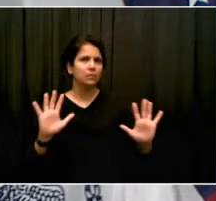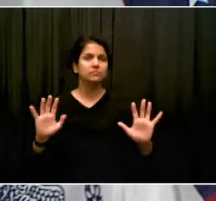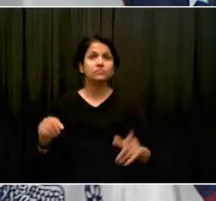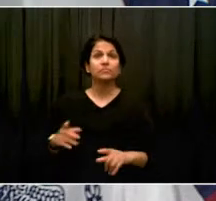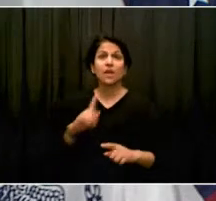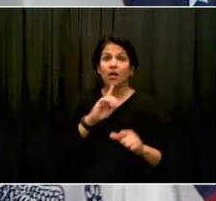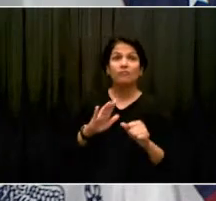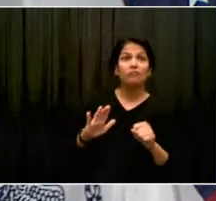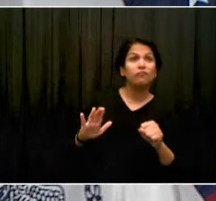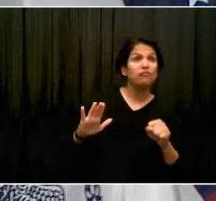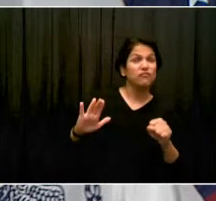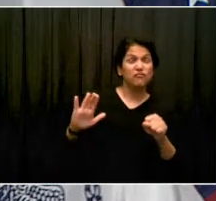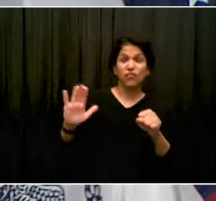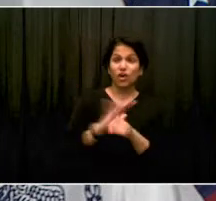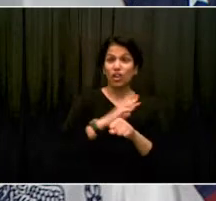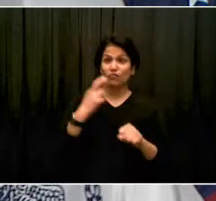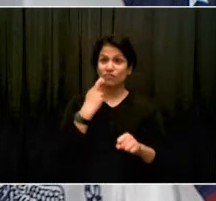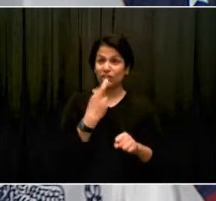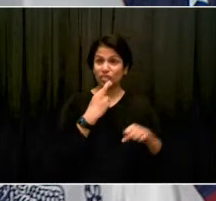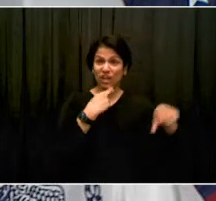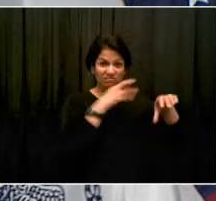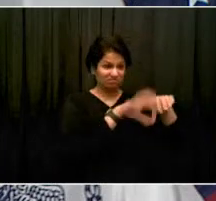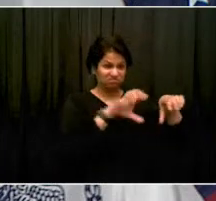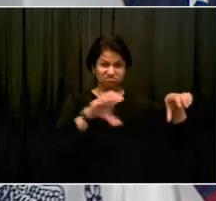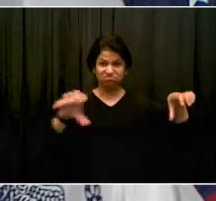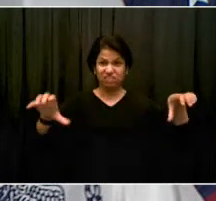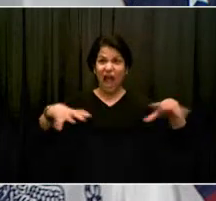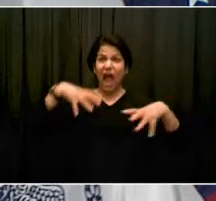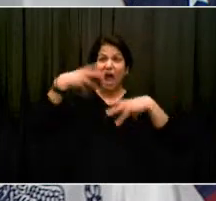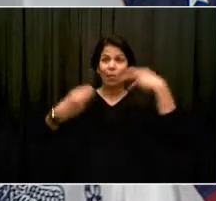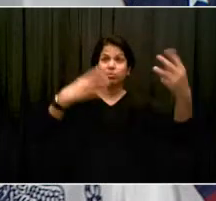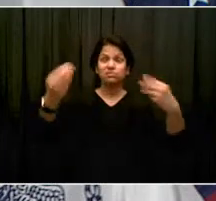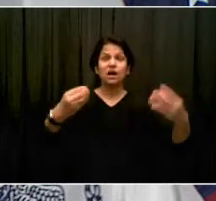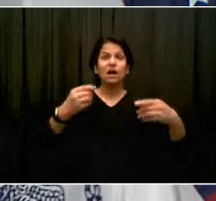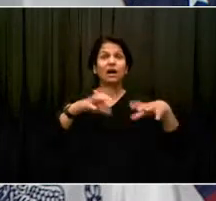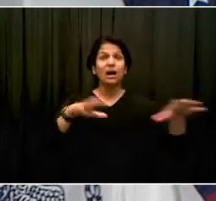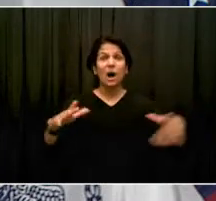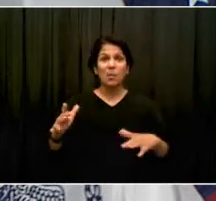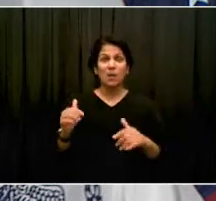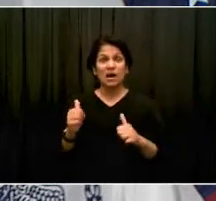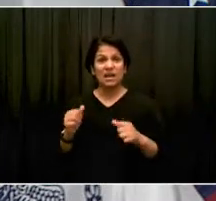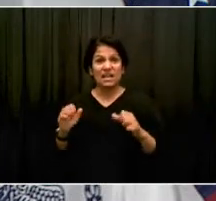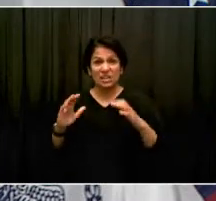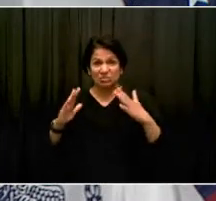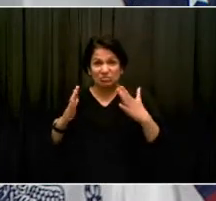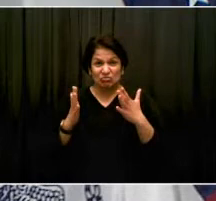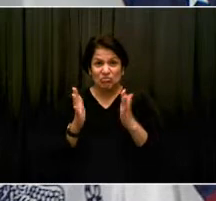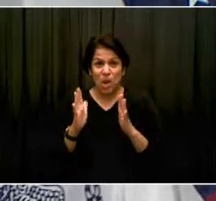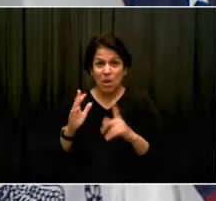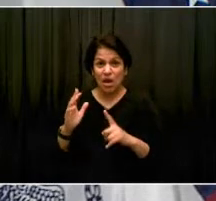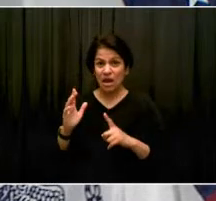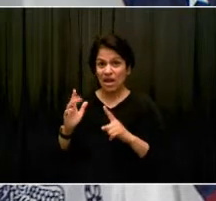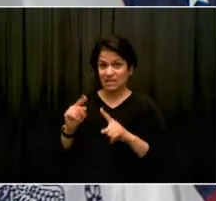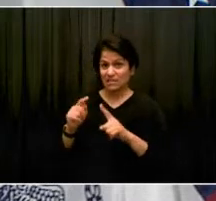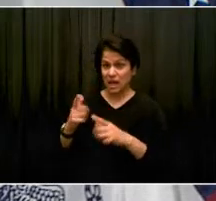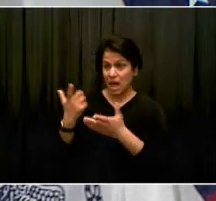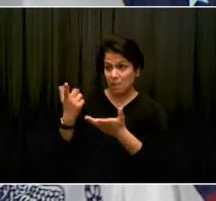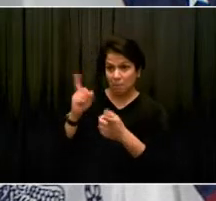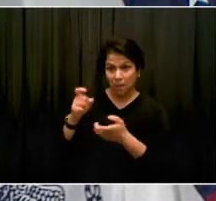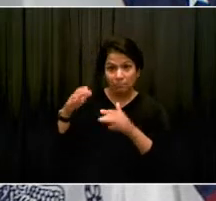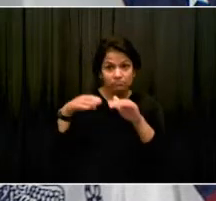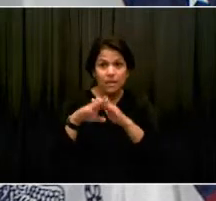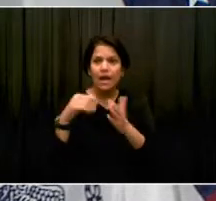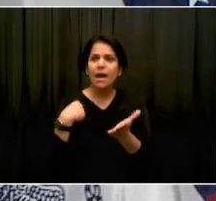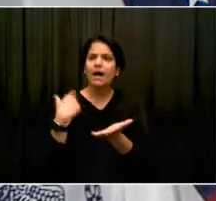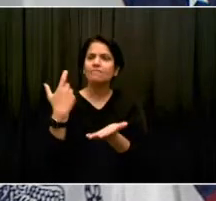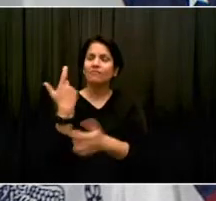state vaccine passport? Any thoughts at all about, some kind of certification system? We're looking at that for sure. And